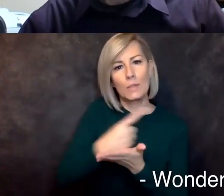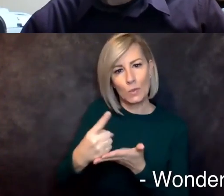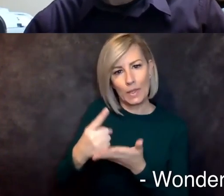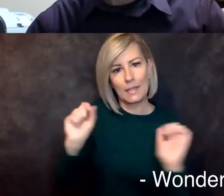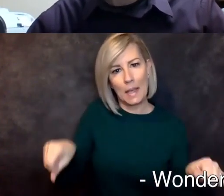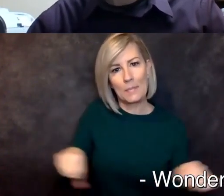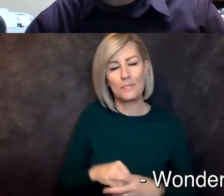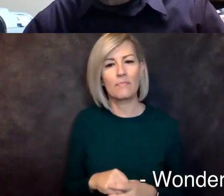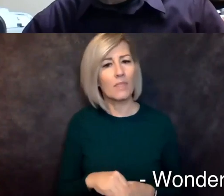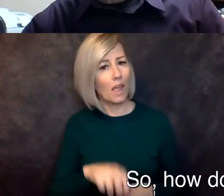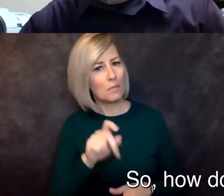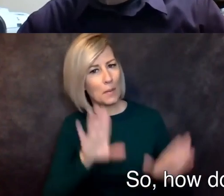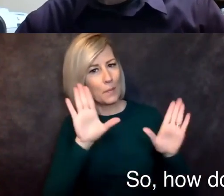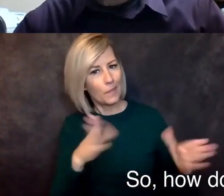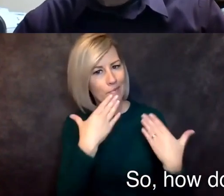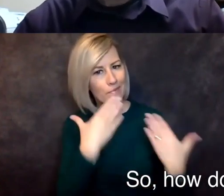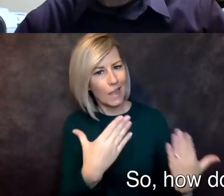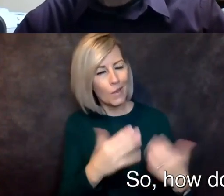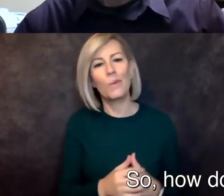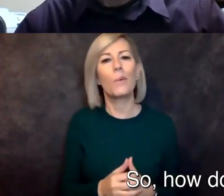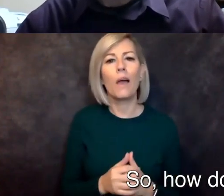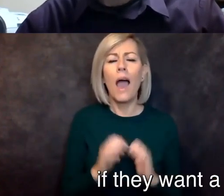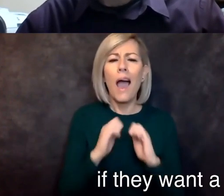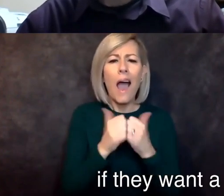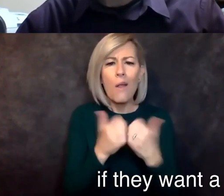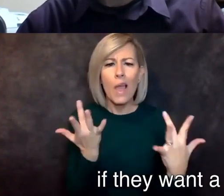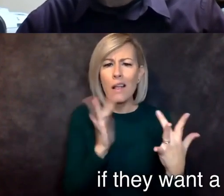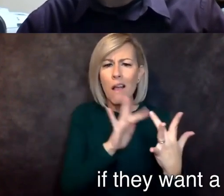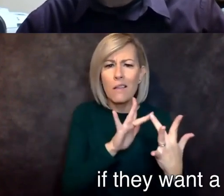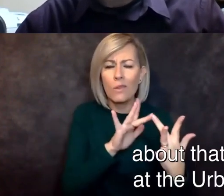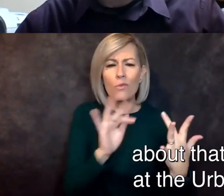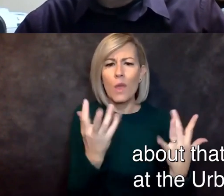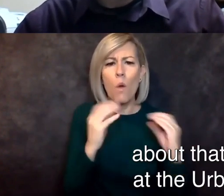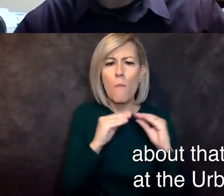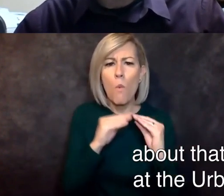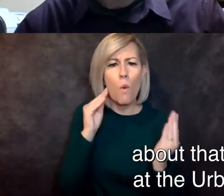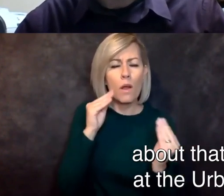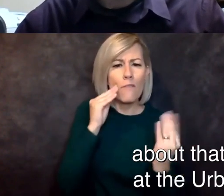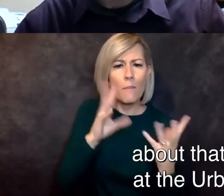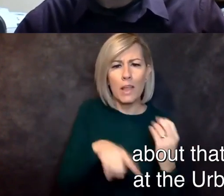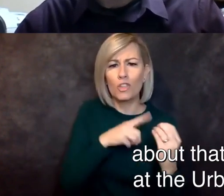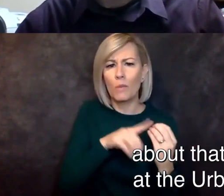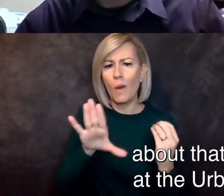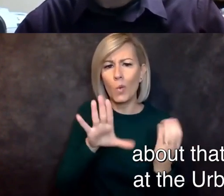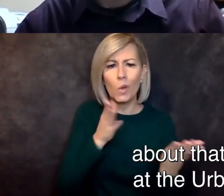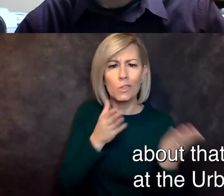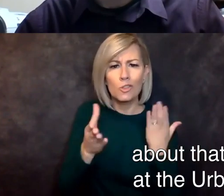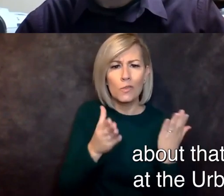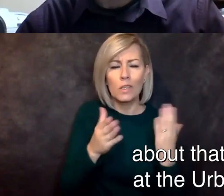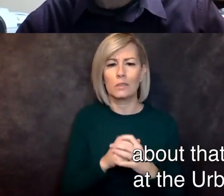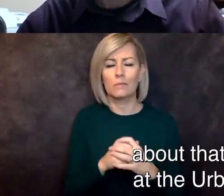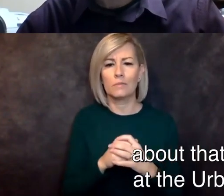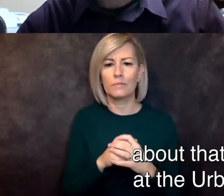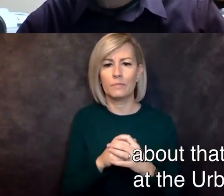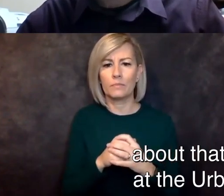Wonderful. Great, Lauren. So, how do people reach you if they want a little more information about that service or others at the Urbana Free Library?